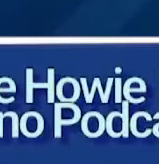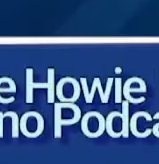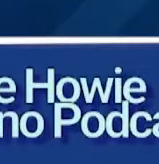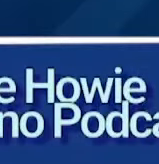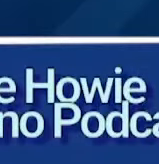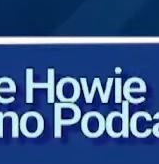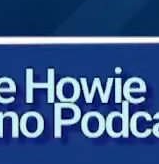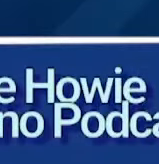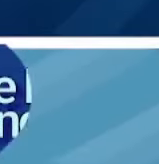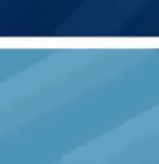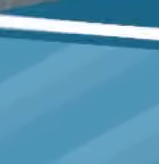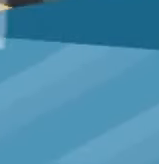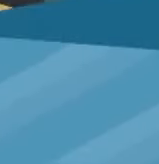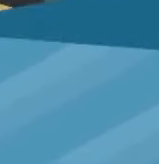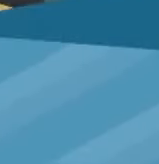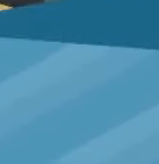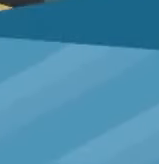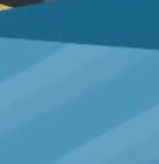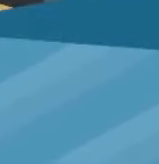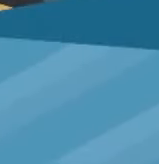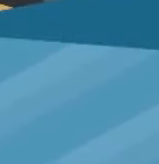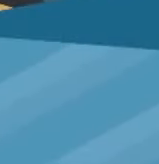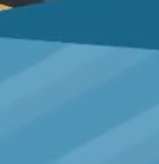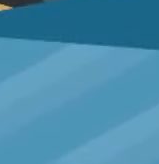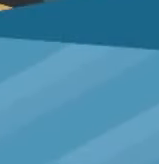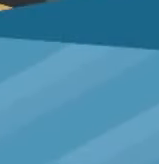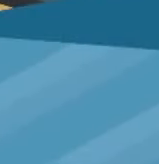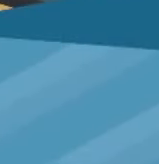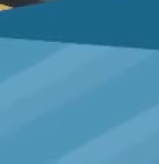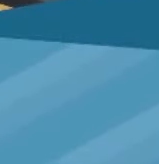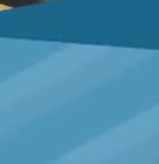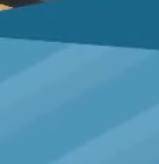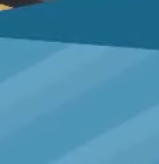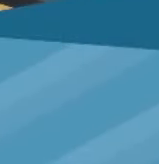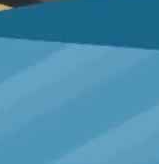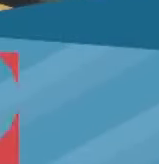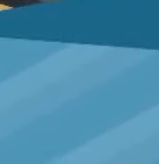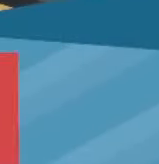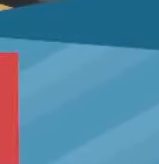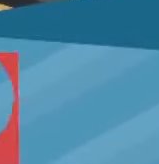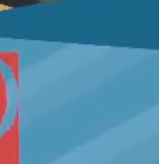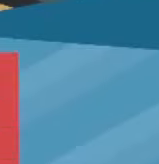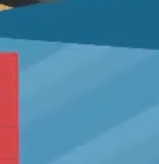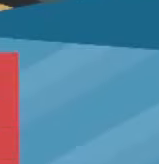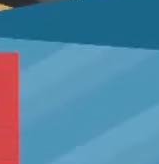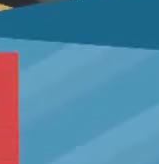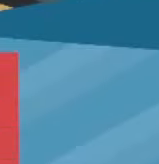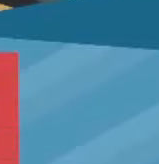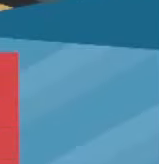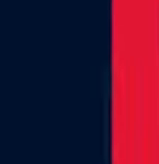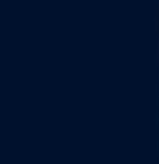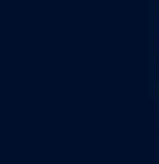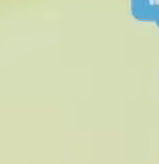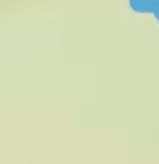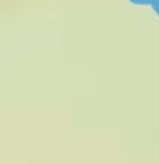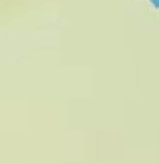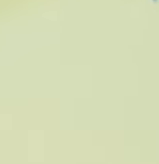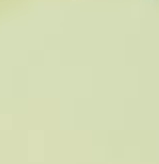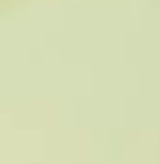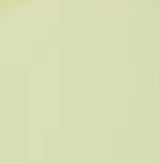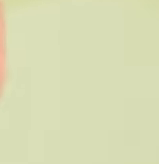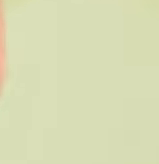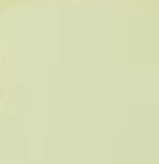journalism is a kind of activism. At rundown of the biggest news of the day here and abroad.